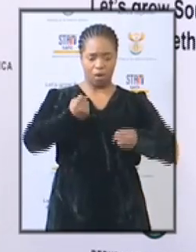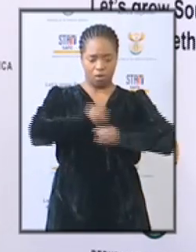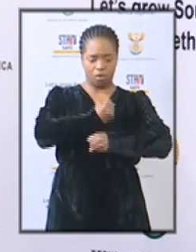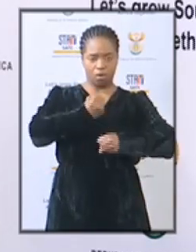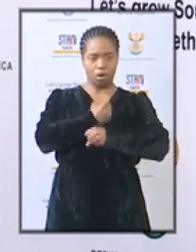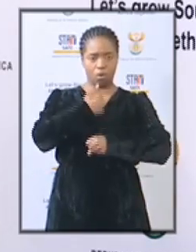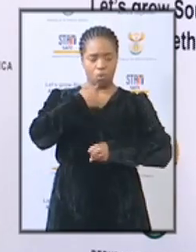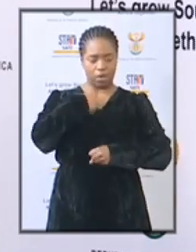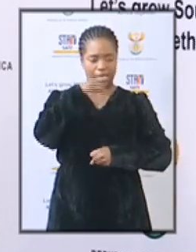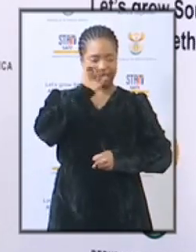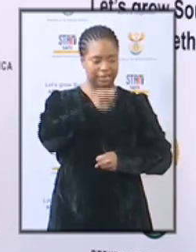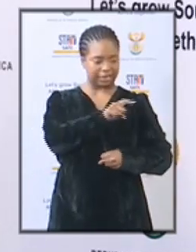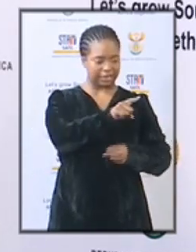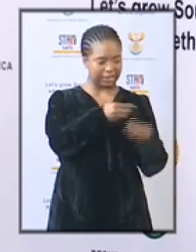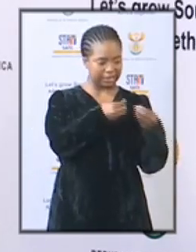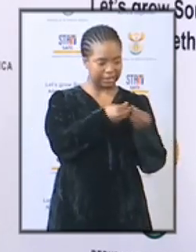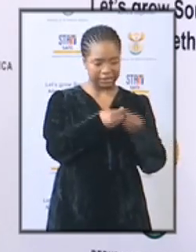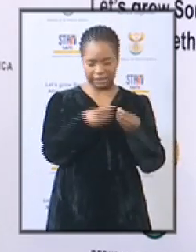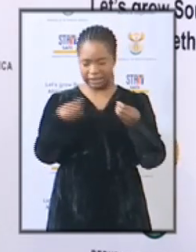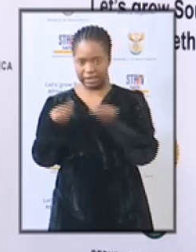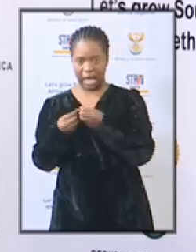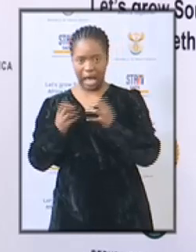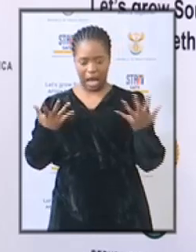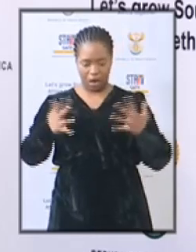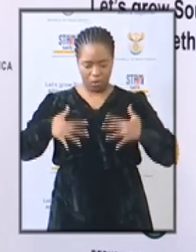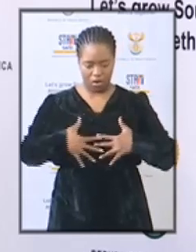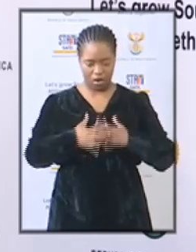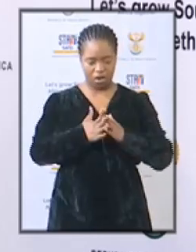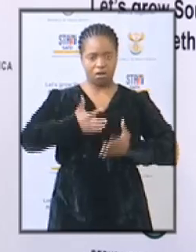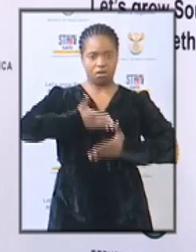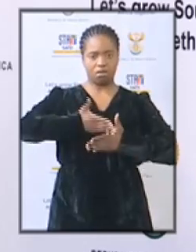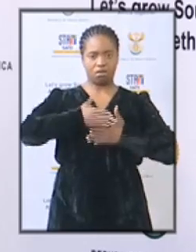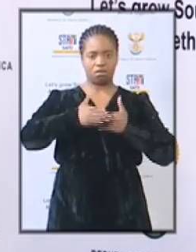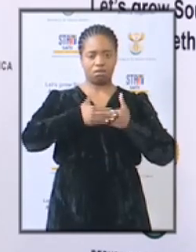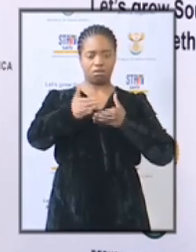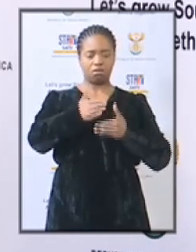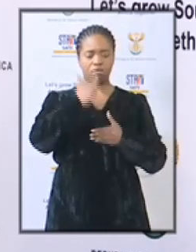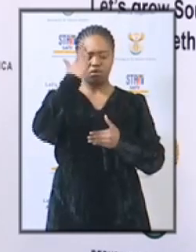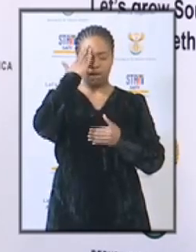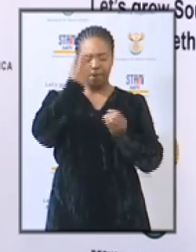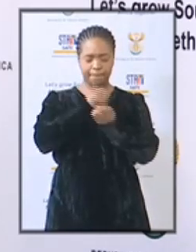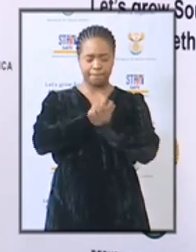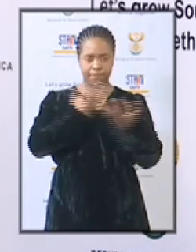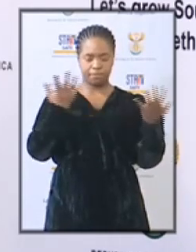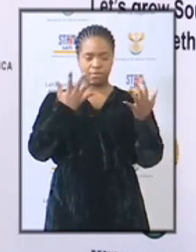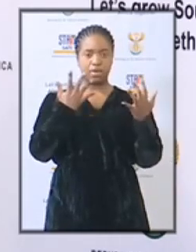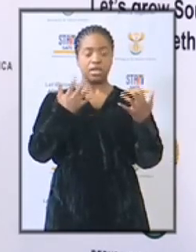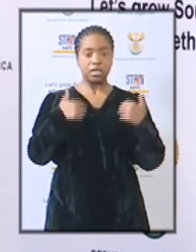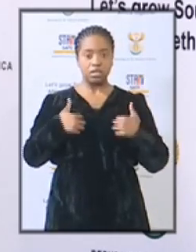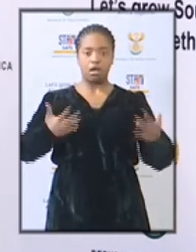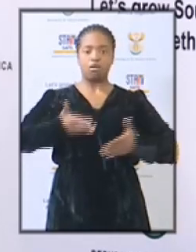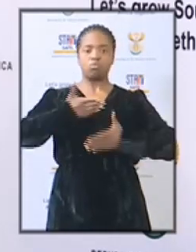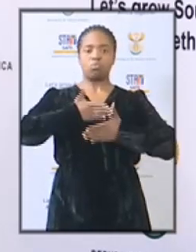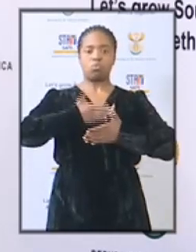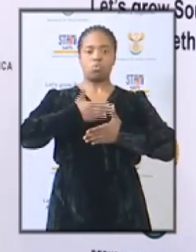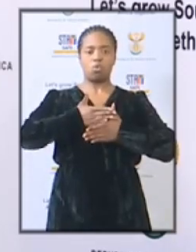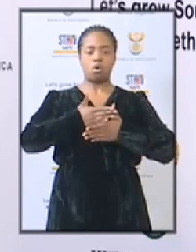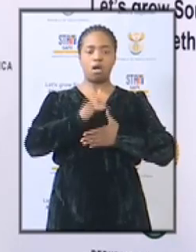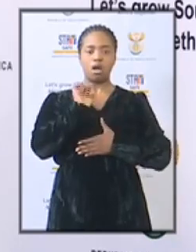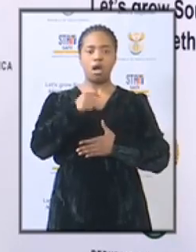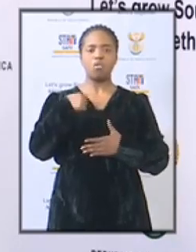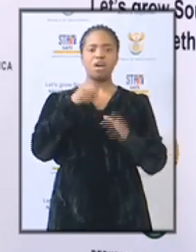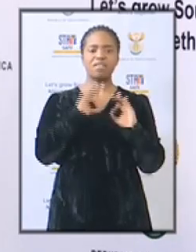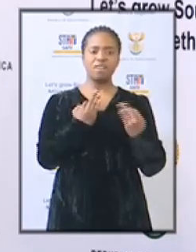the pieces of a new path towards recovery as many people in our sector return to work to provide for